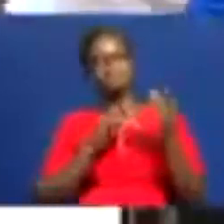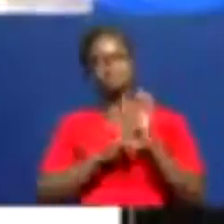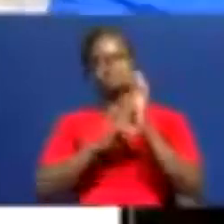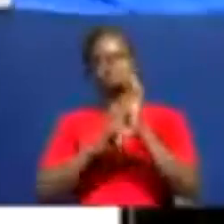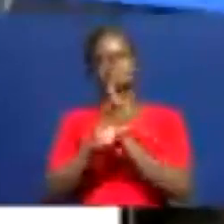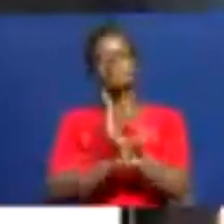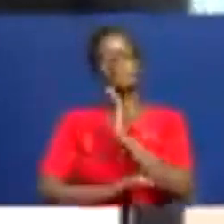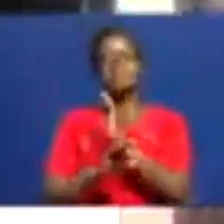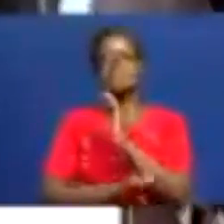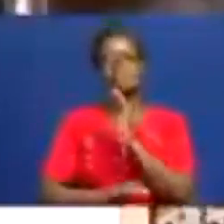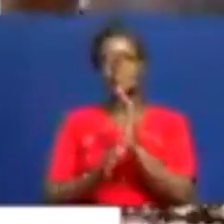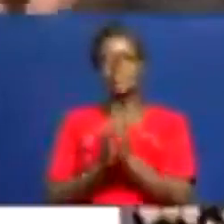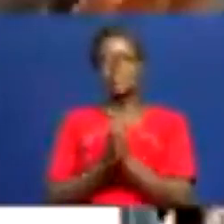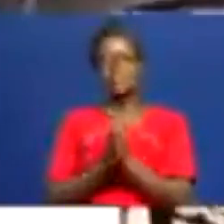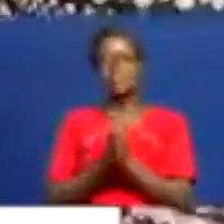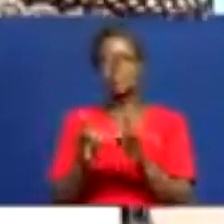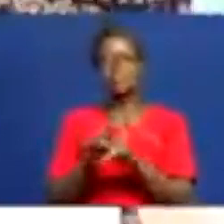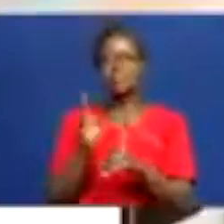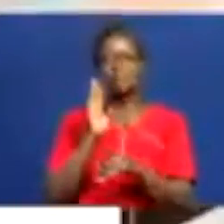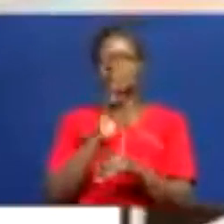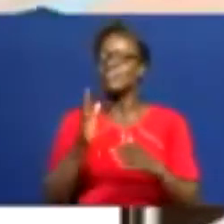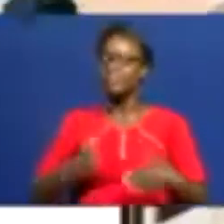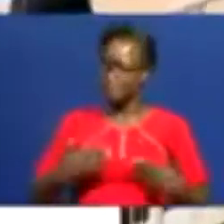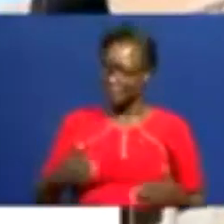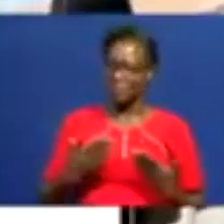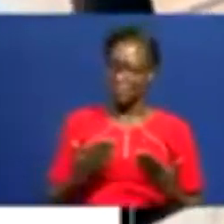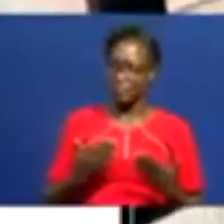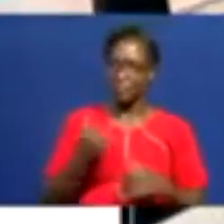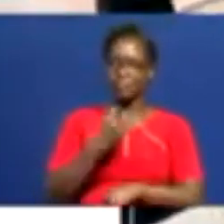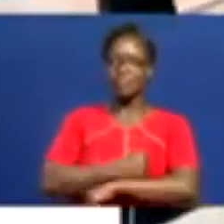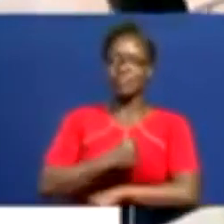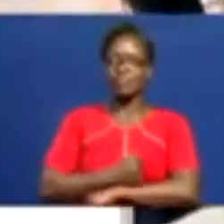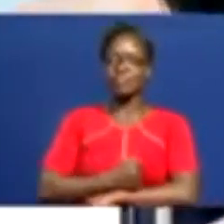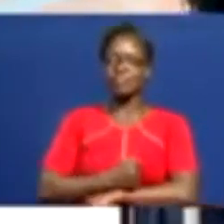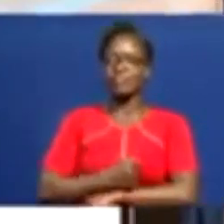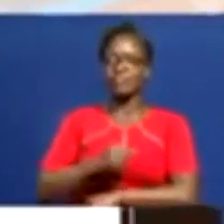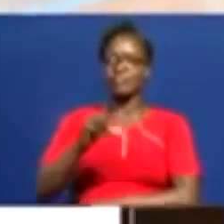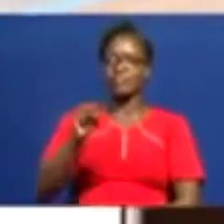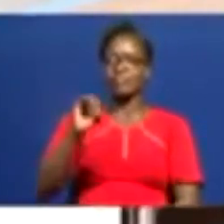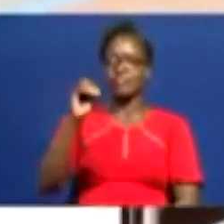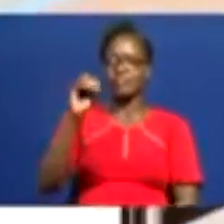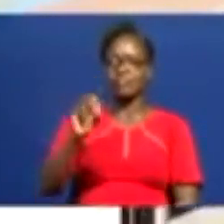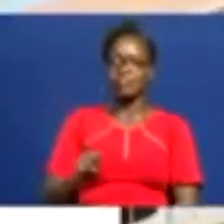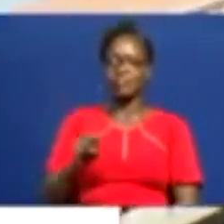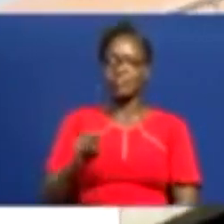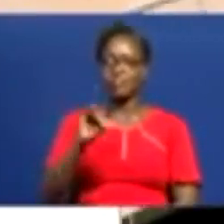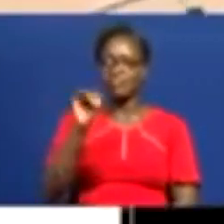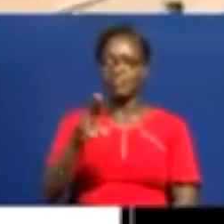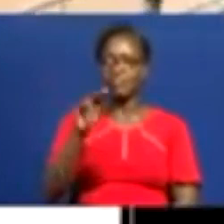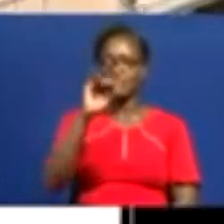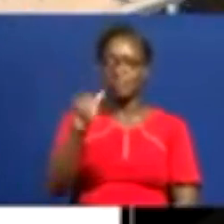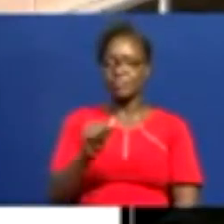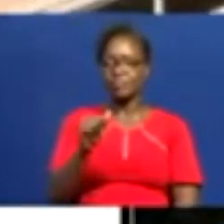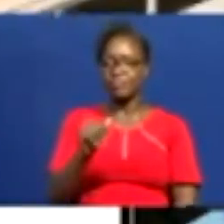the country. I mean, as a parent, I'm super excited. Shule za CEOs Aquatic, Juja Preparatory na Bandari ni